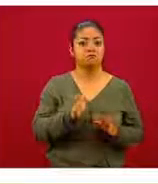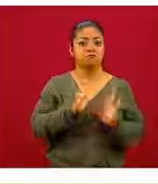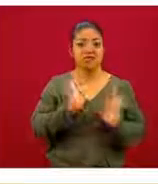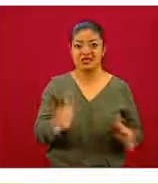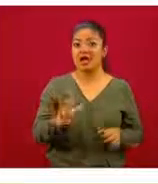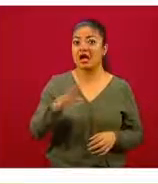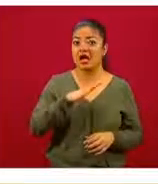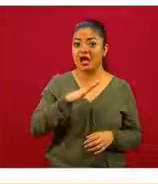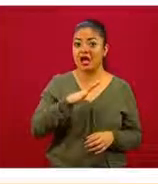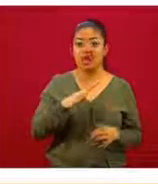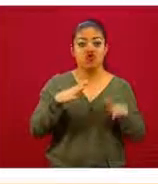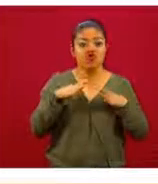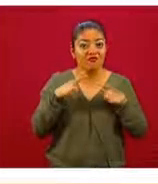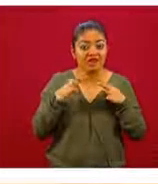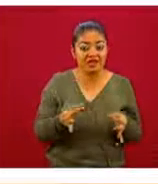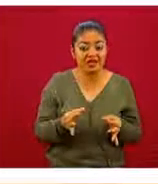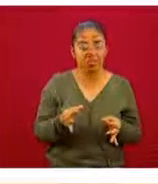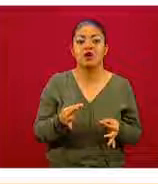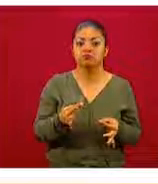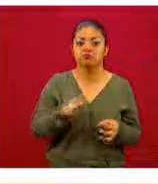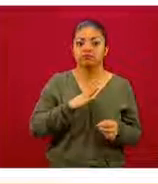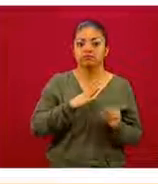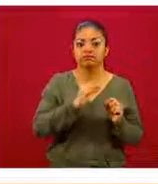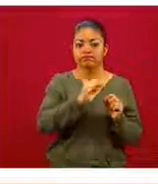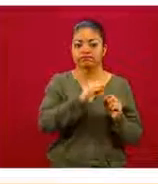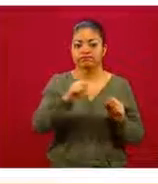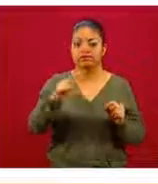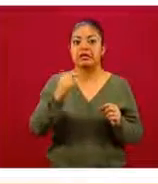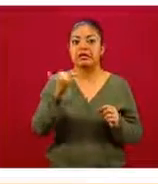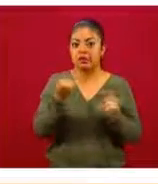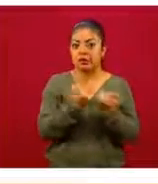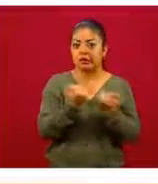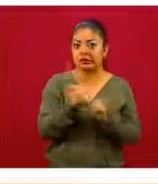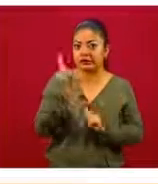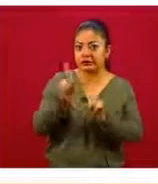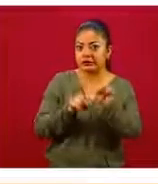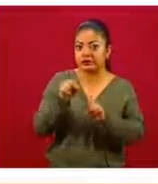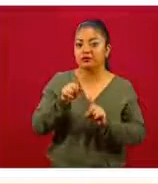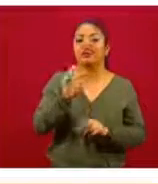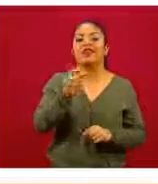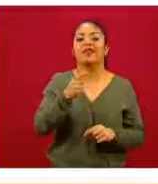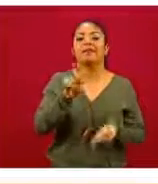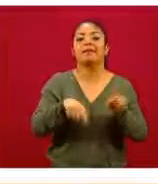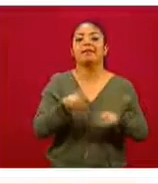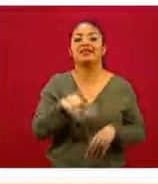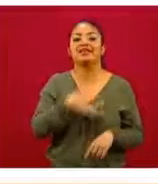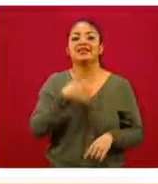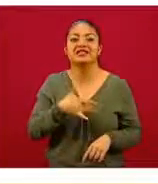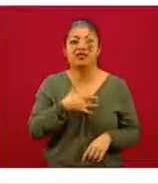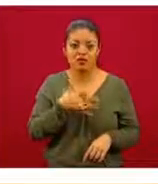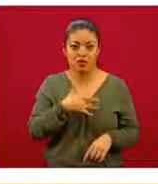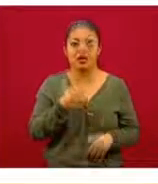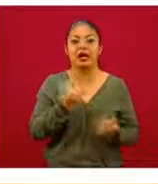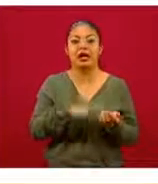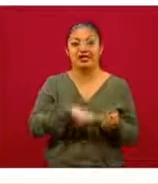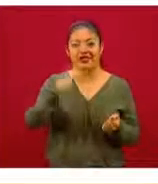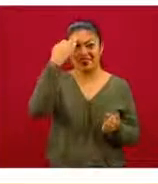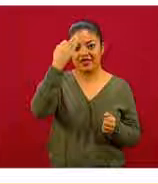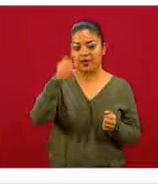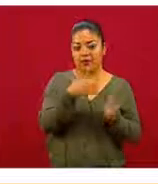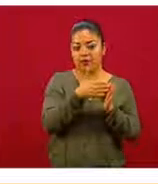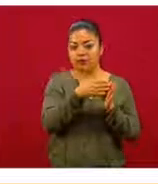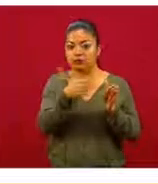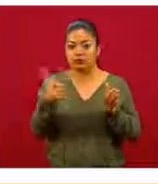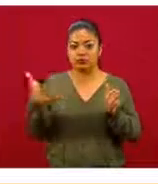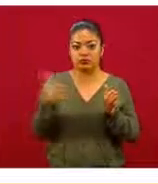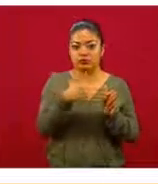Finally, these are the confirmed cases as well as the suspected cases in yellow. And you can see this